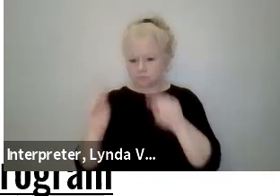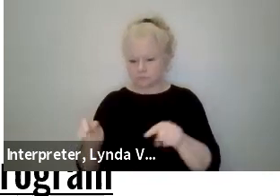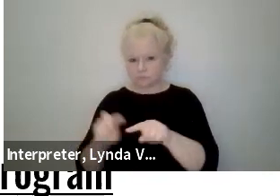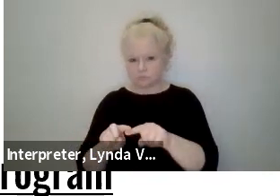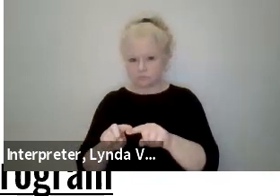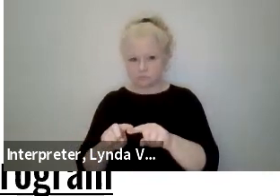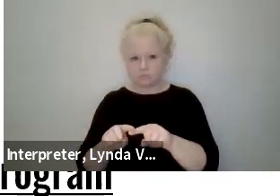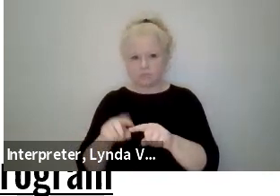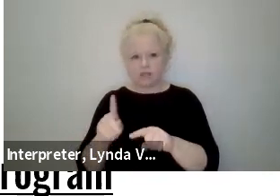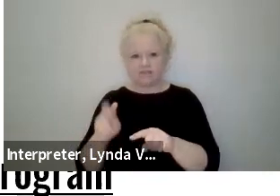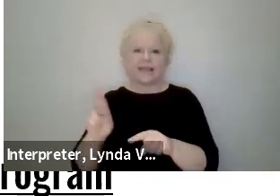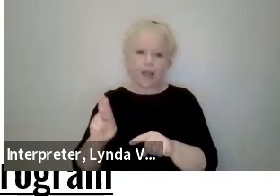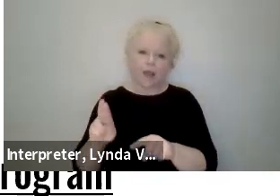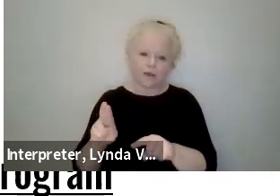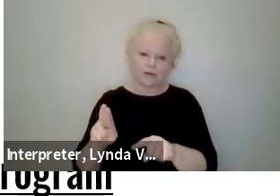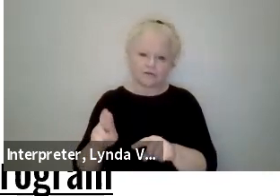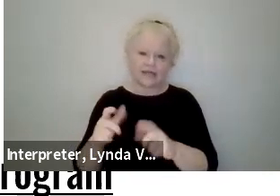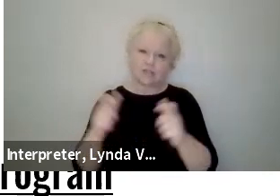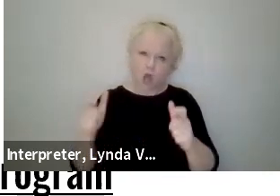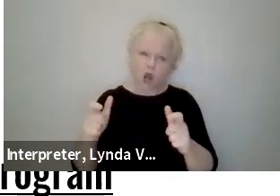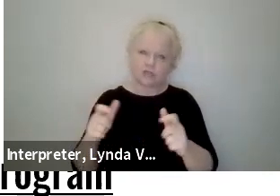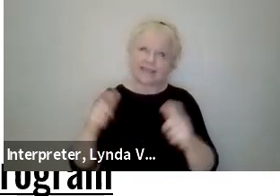vocational services, obviously, one of the largest,